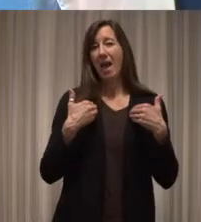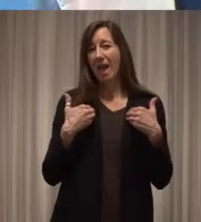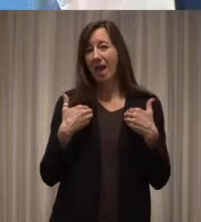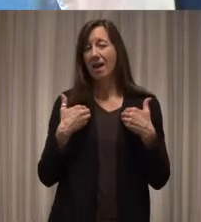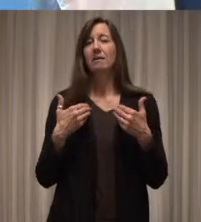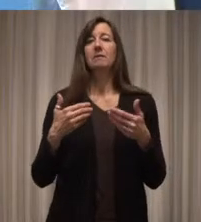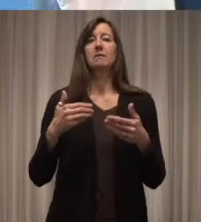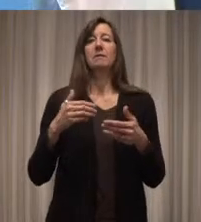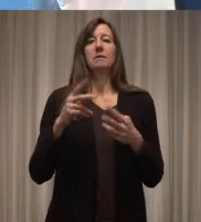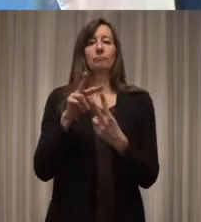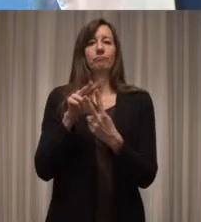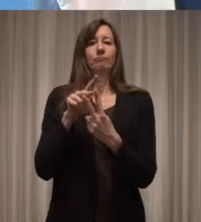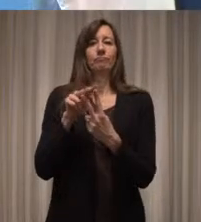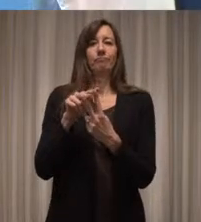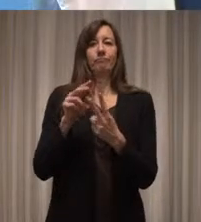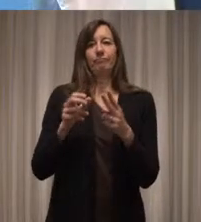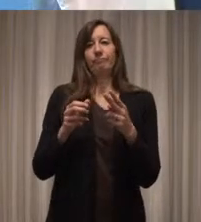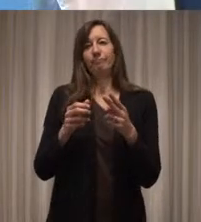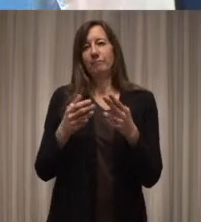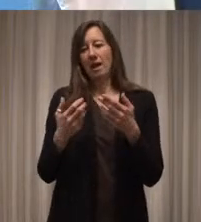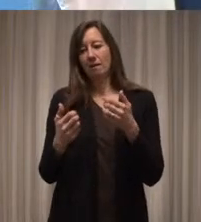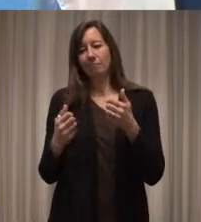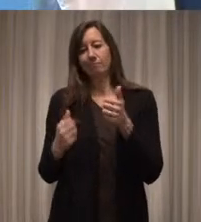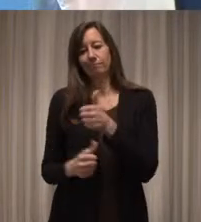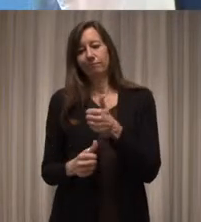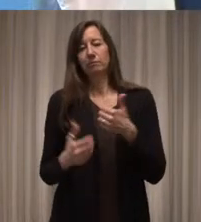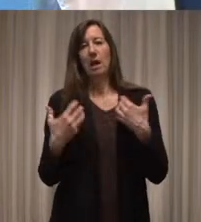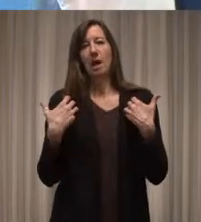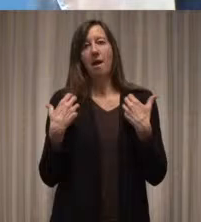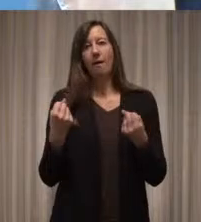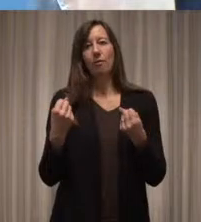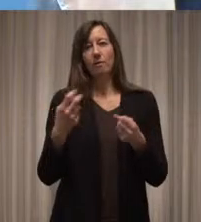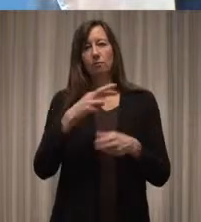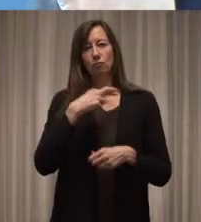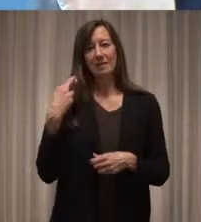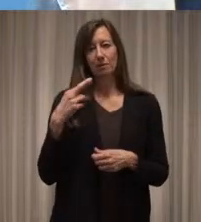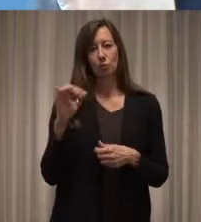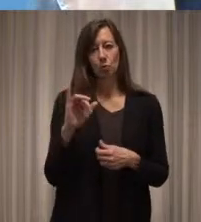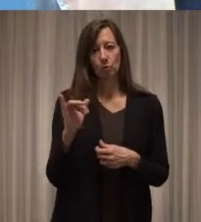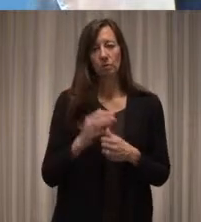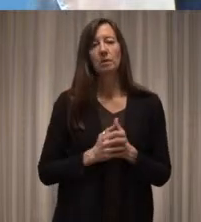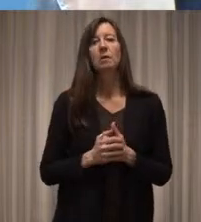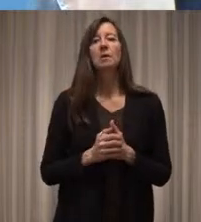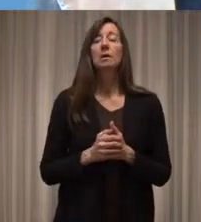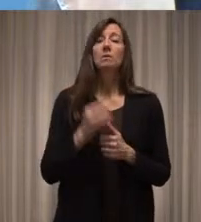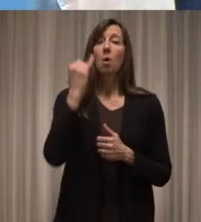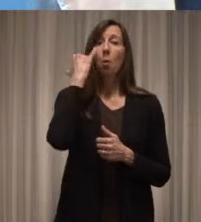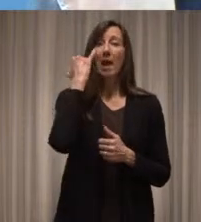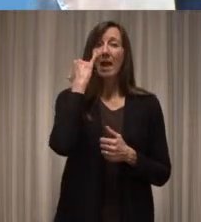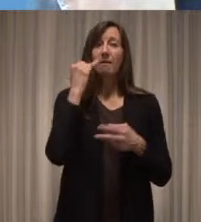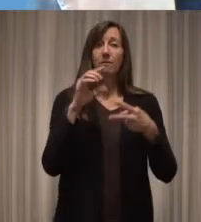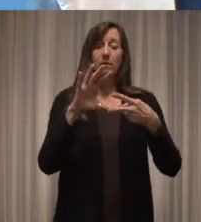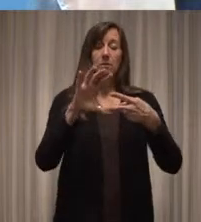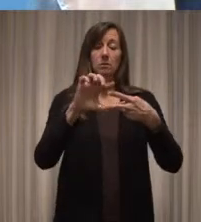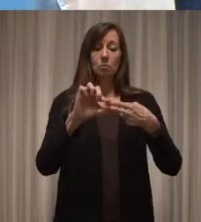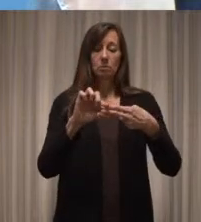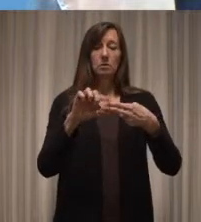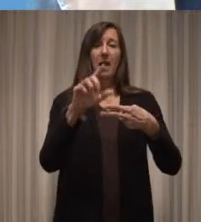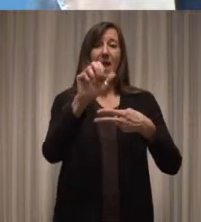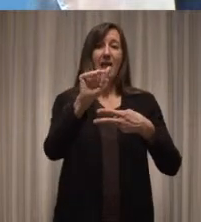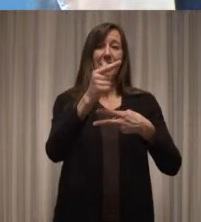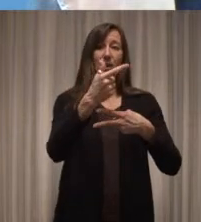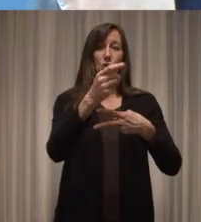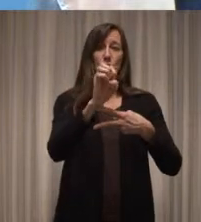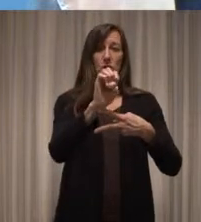comorbidity. So when you combine those two factors of age and underlying health conditions, those